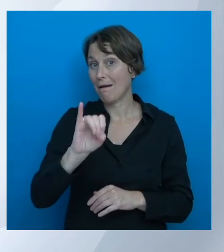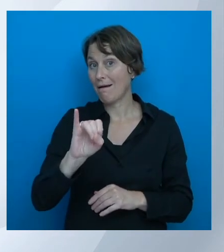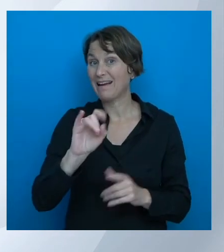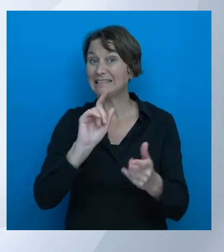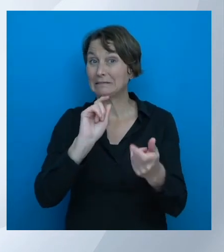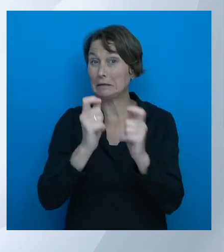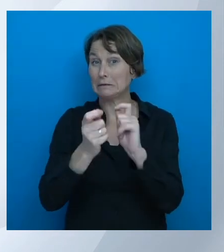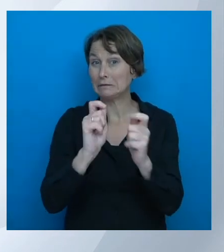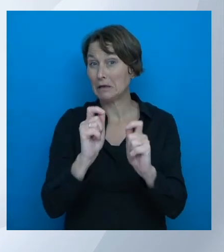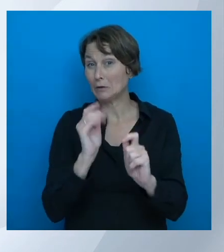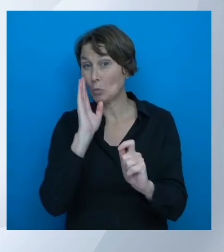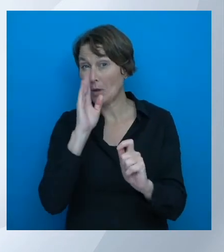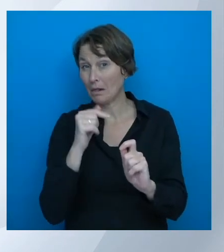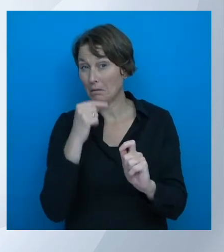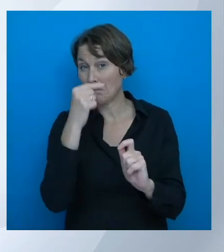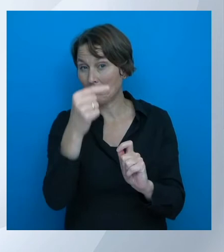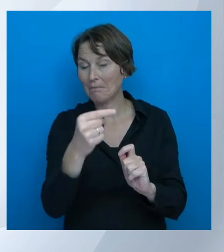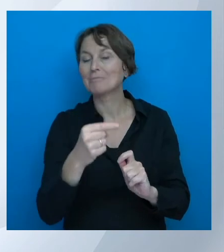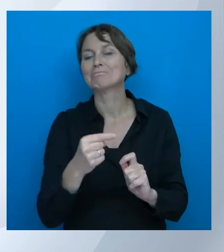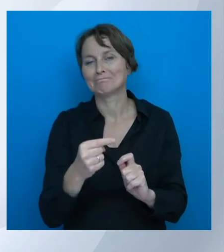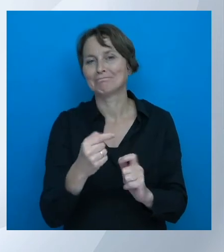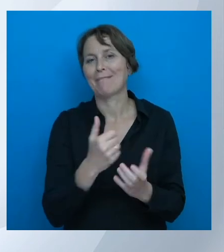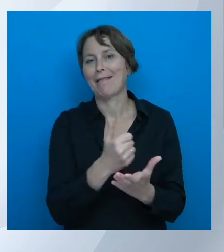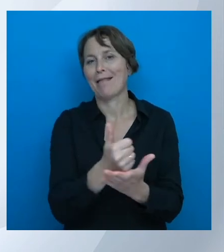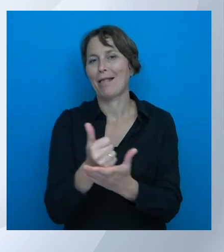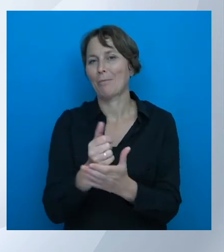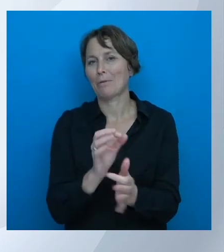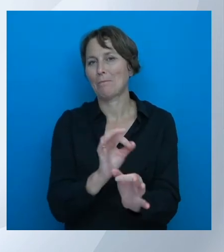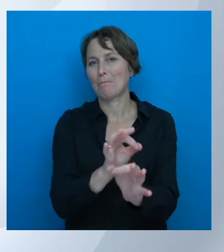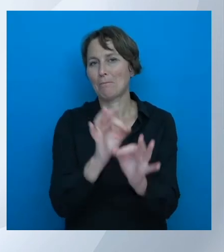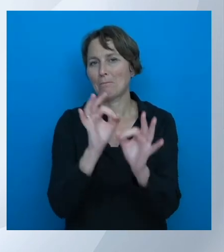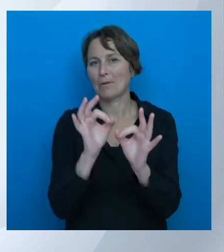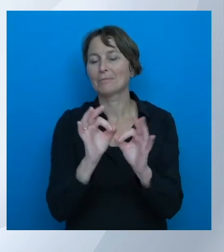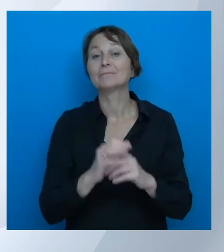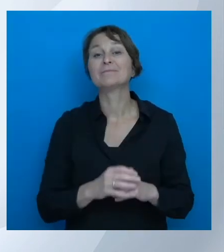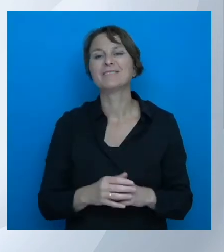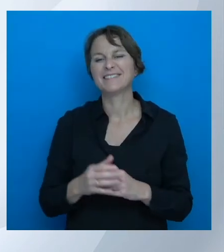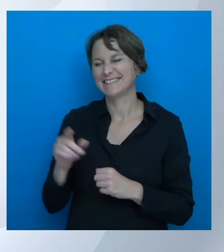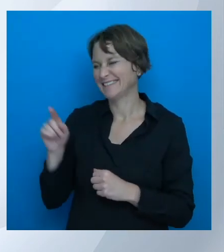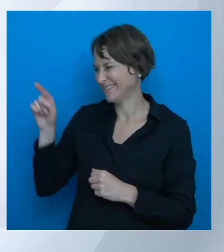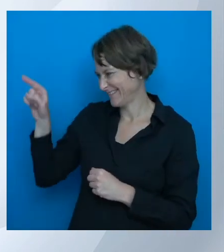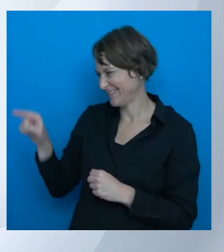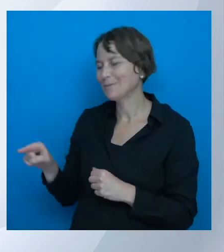put this into a GitHub workflow.